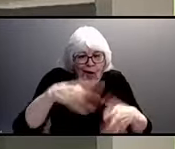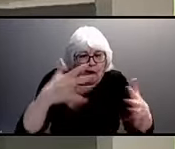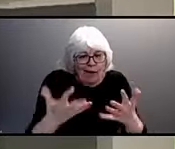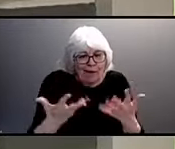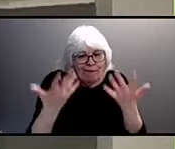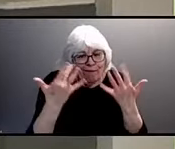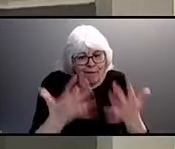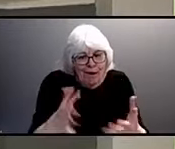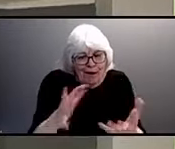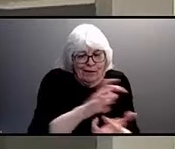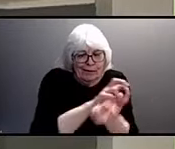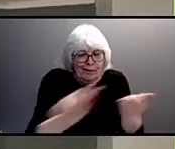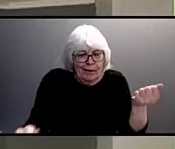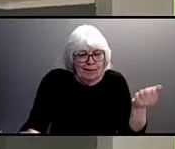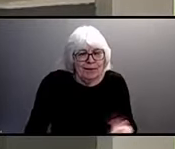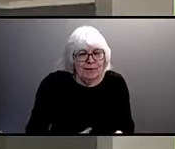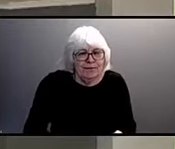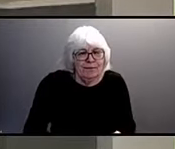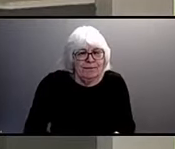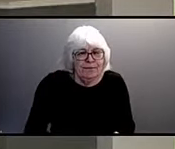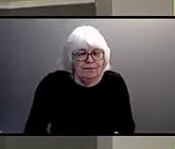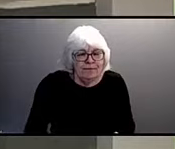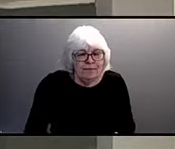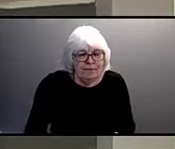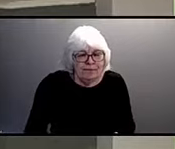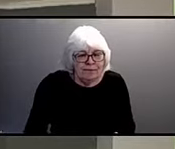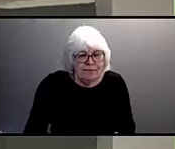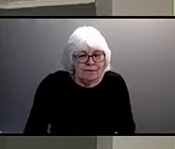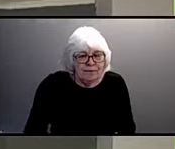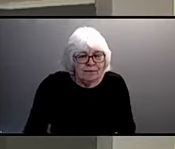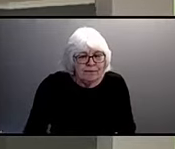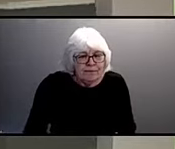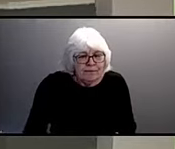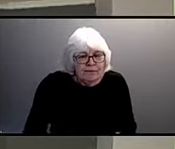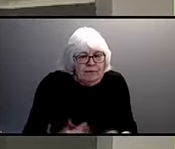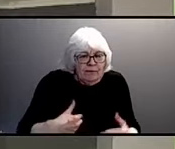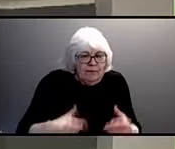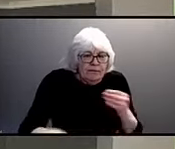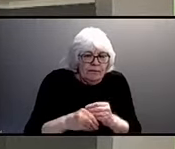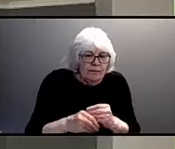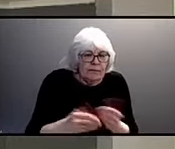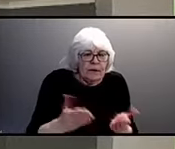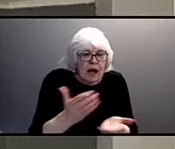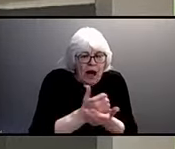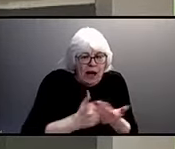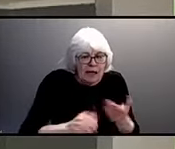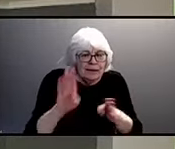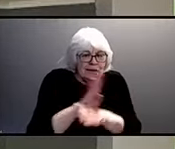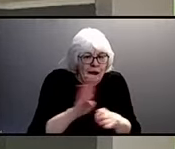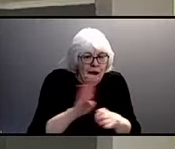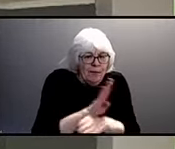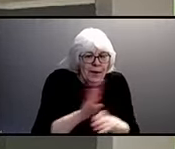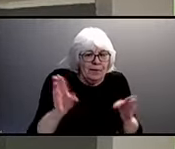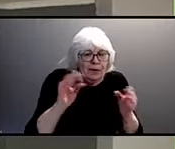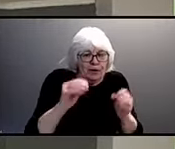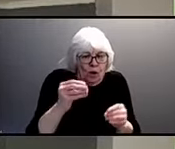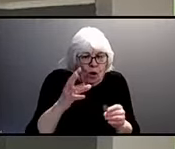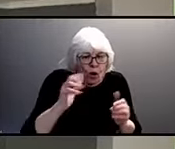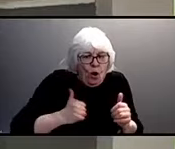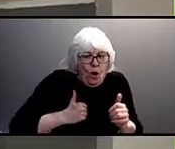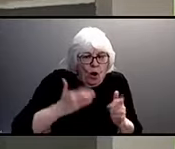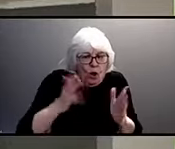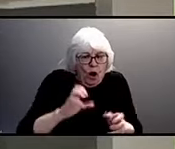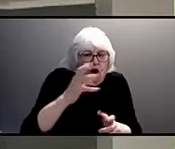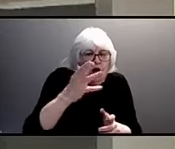And I'll just add that, you know, we have some business organizations, the Halifax Chamber of Commerce, the Greater Halifax Partnership, who are specifically looking to